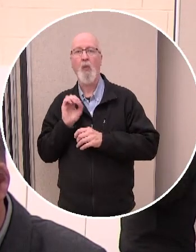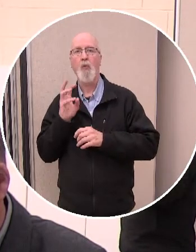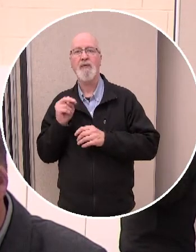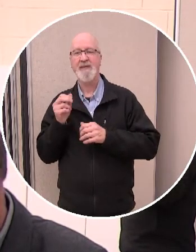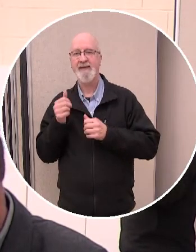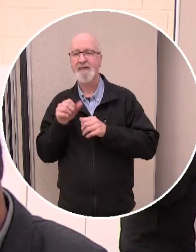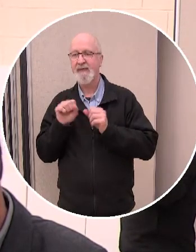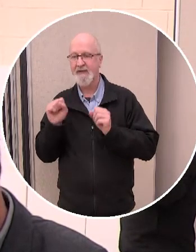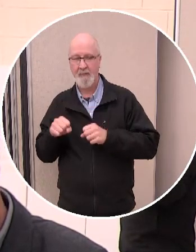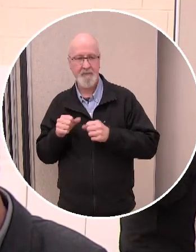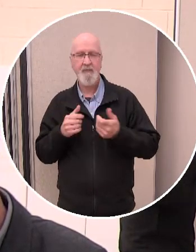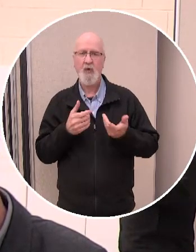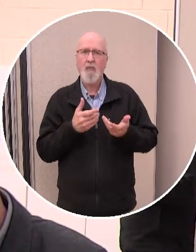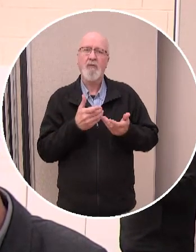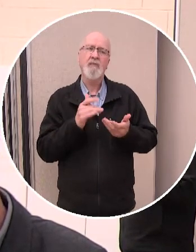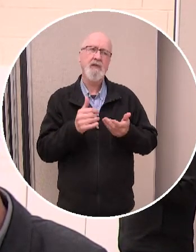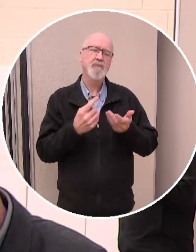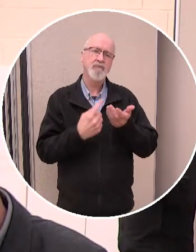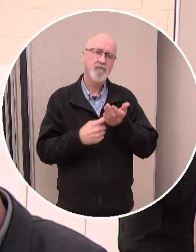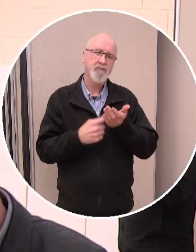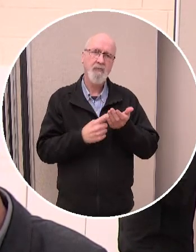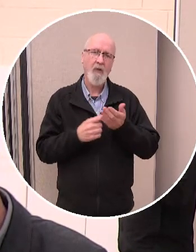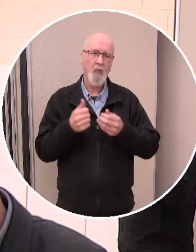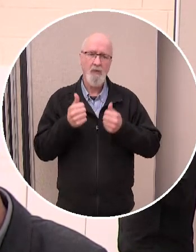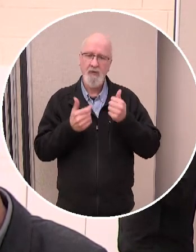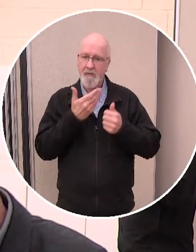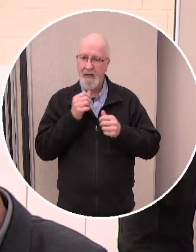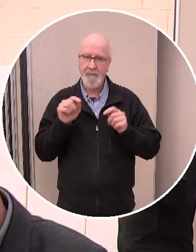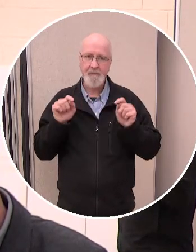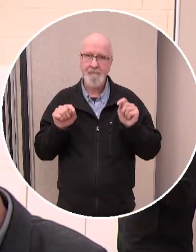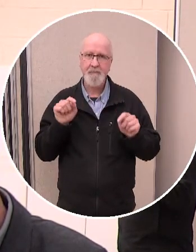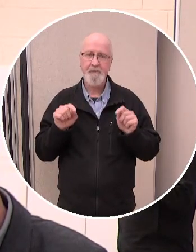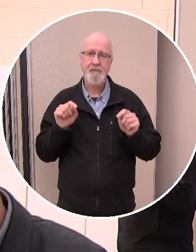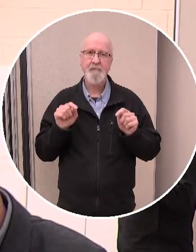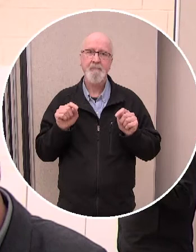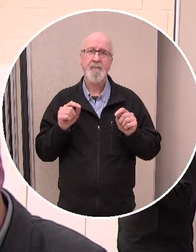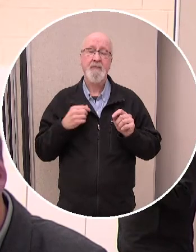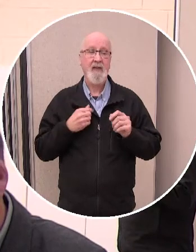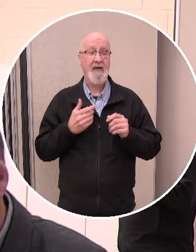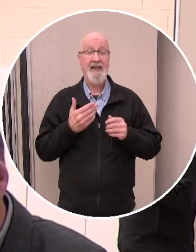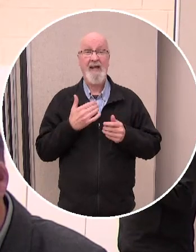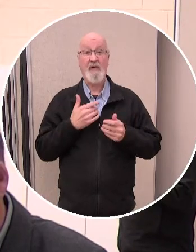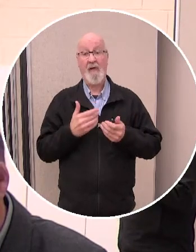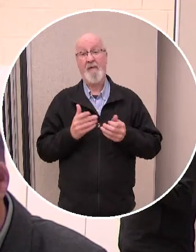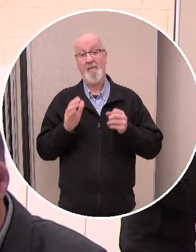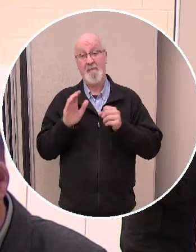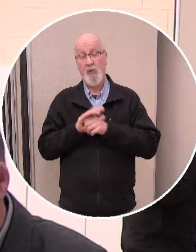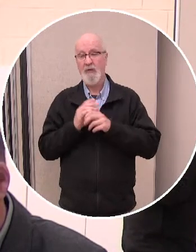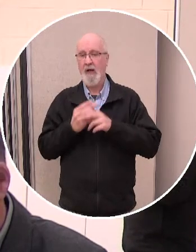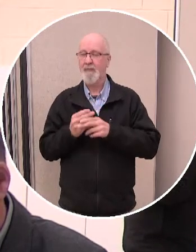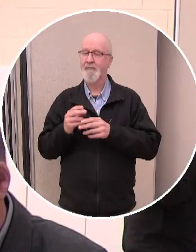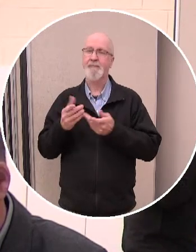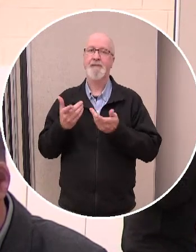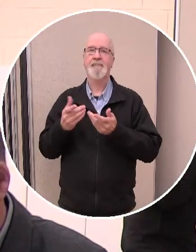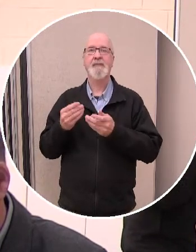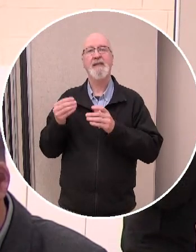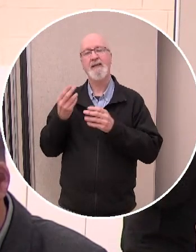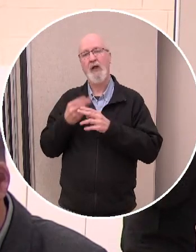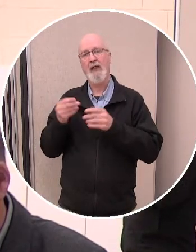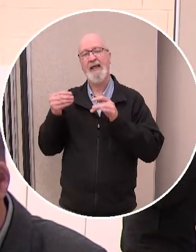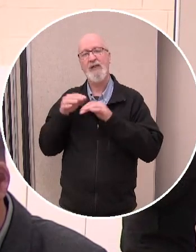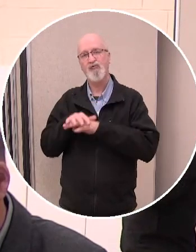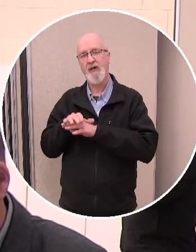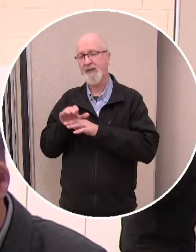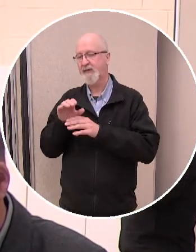concerns in the Auditor General's report versus going to a fully integrated standalone system as has been